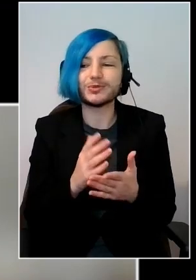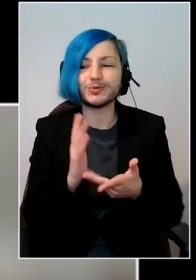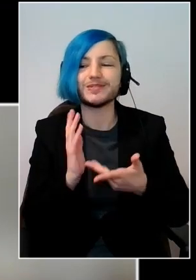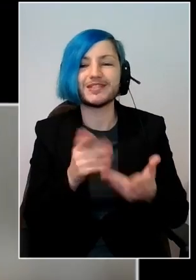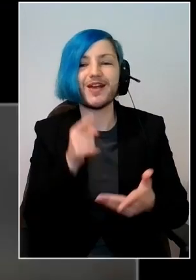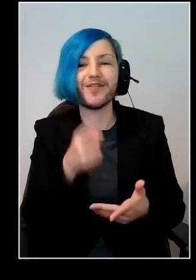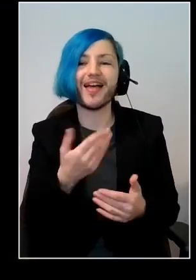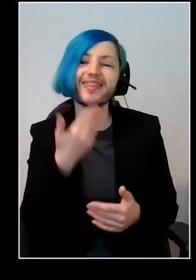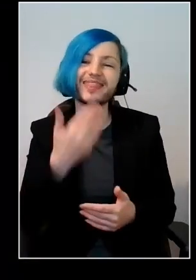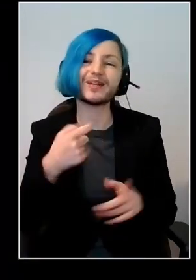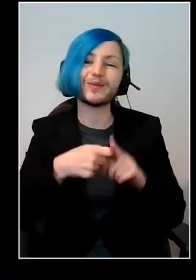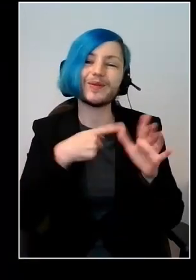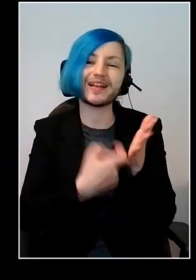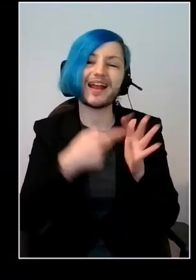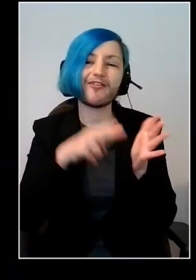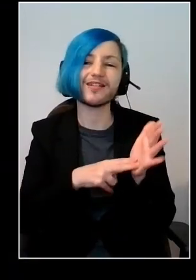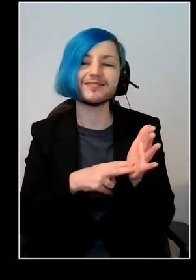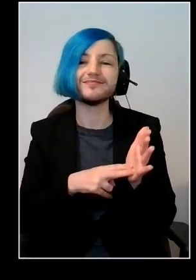to you.